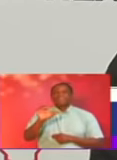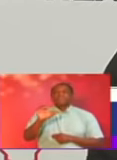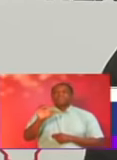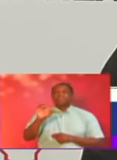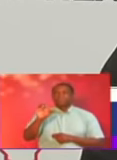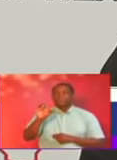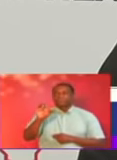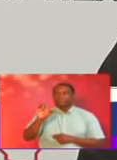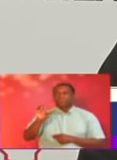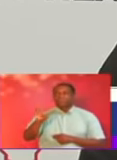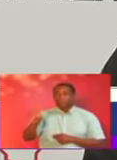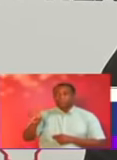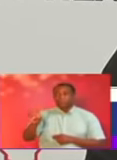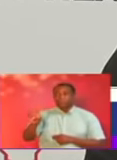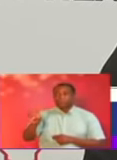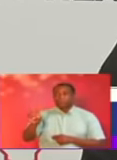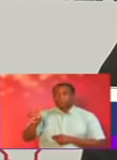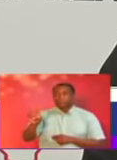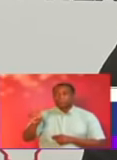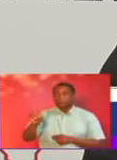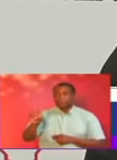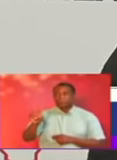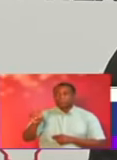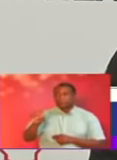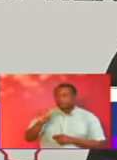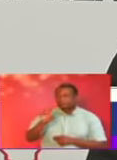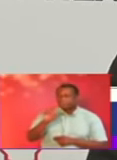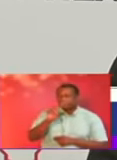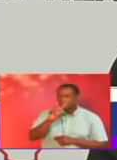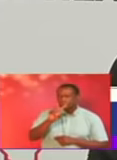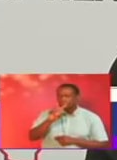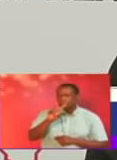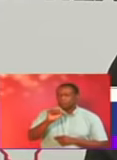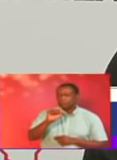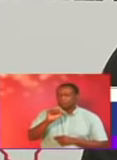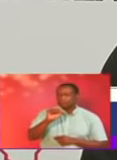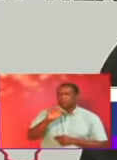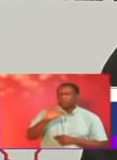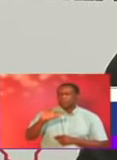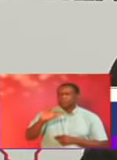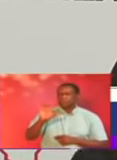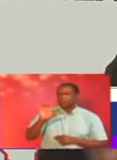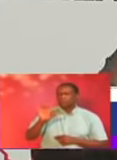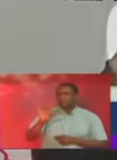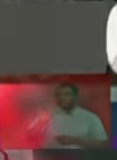appointment, we'll facilitate everyone that we can. Do have a good day, everyone, and be safe.